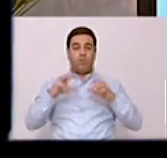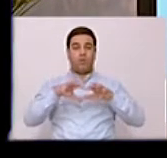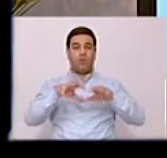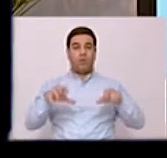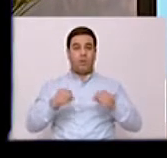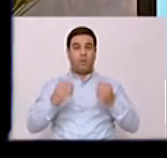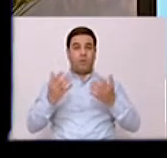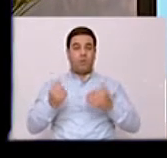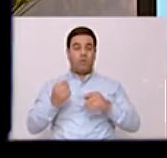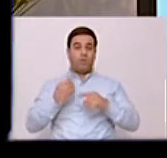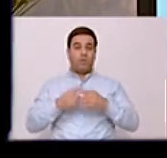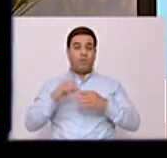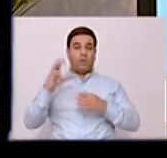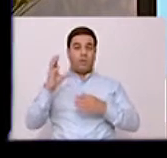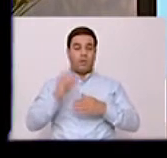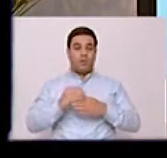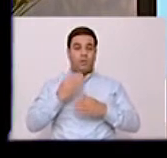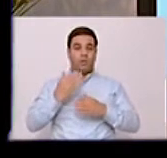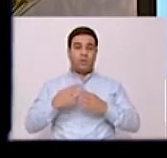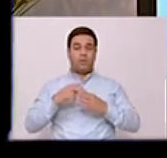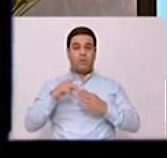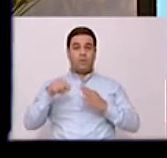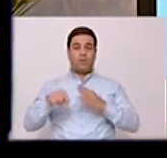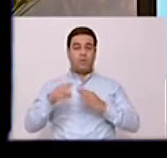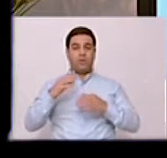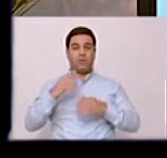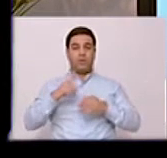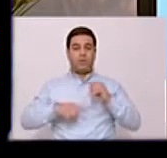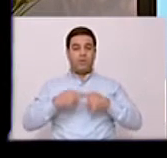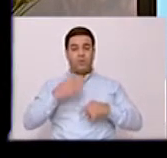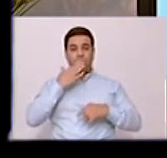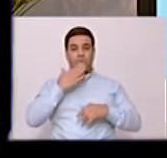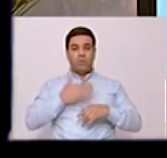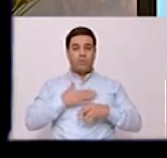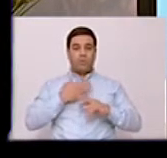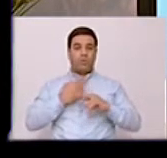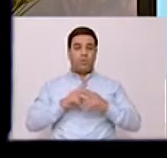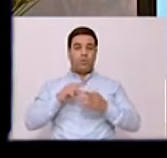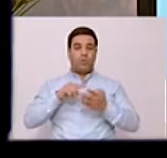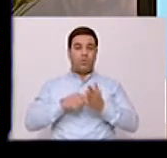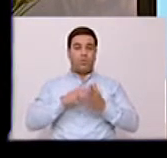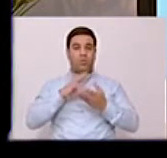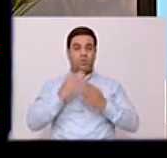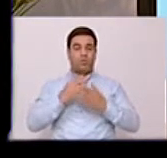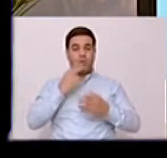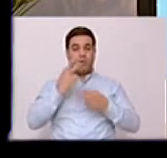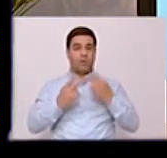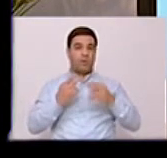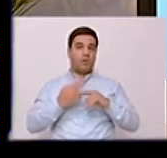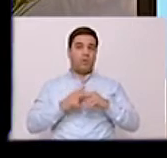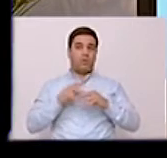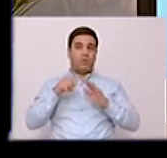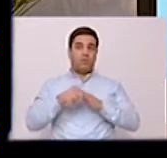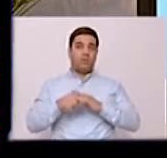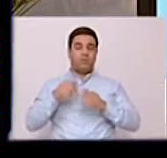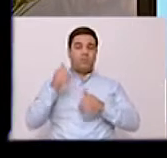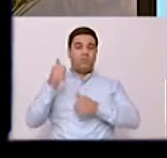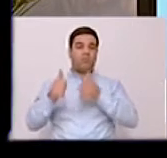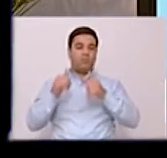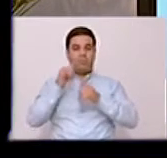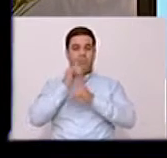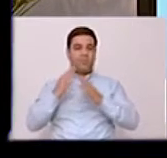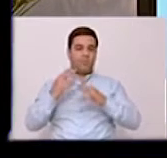olishi, bularning barchasi millatparvarlik, vatanparvarlik nuqtai nazaridan ham oqlab ham, yoqlab